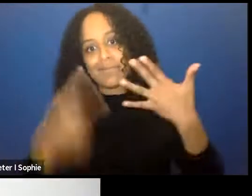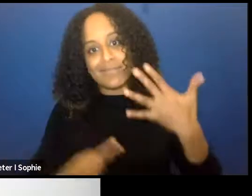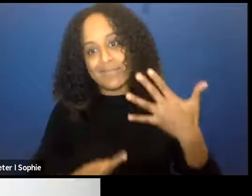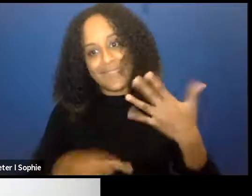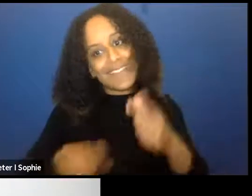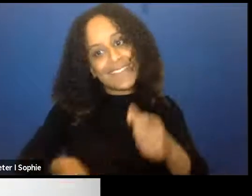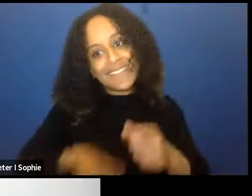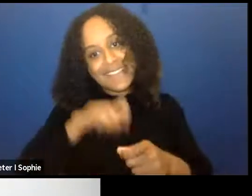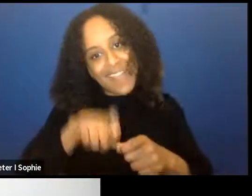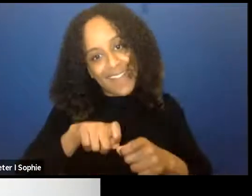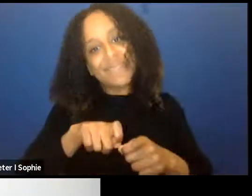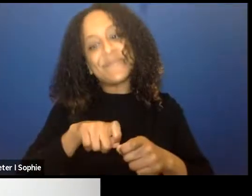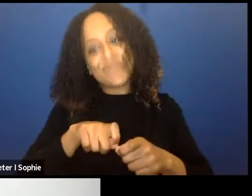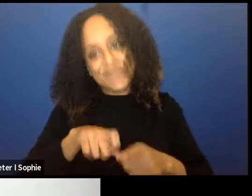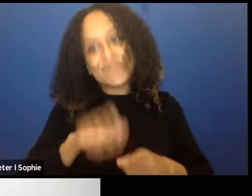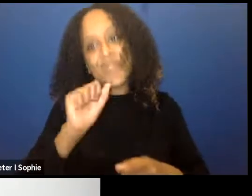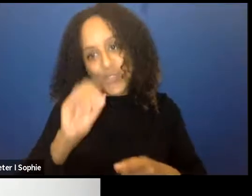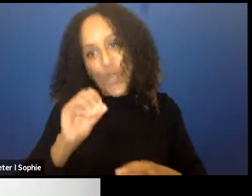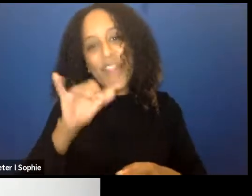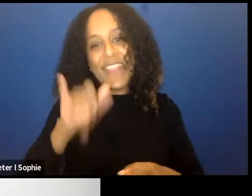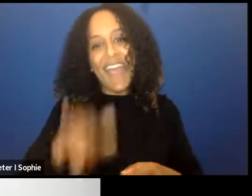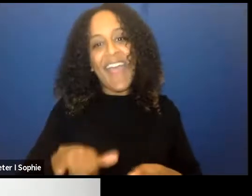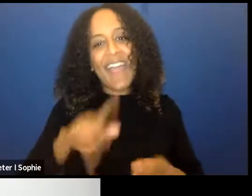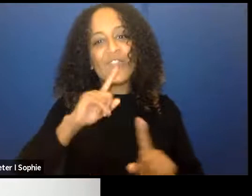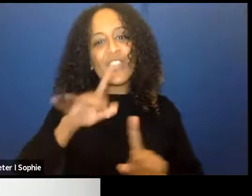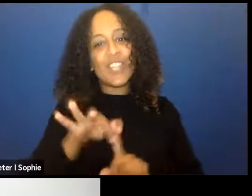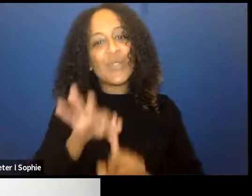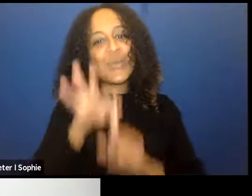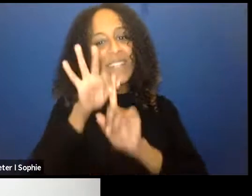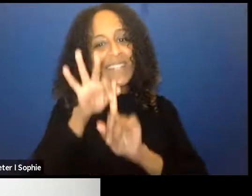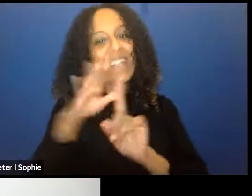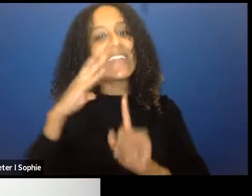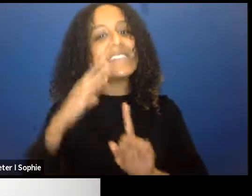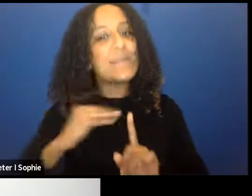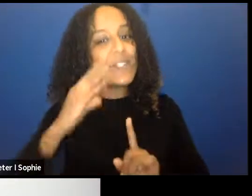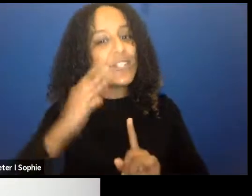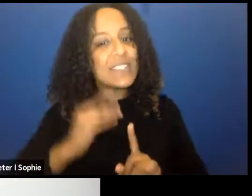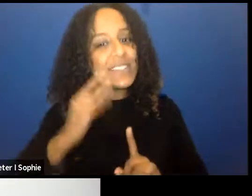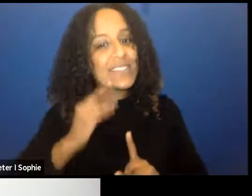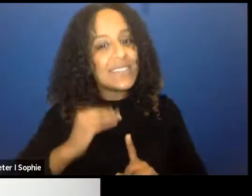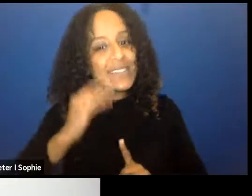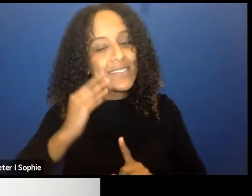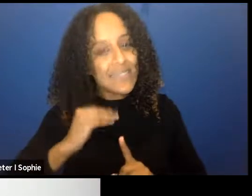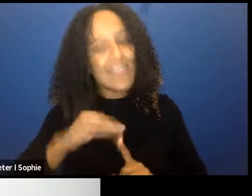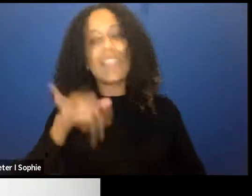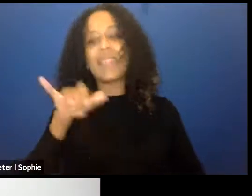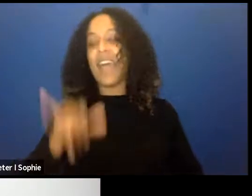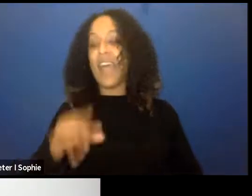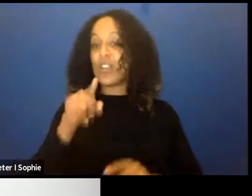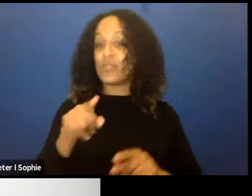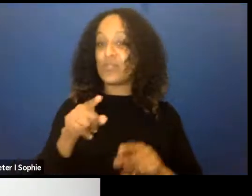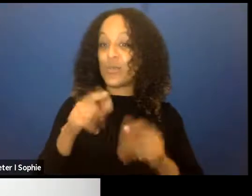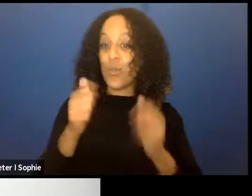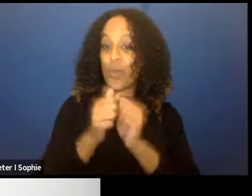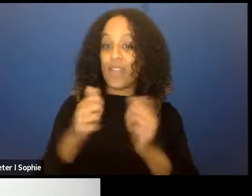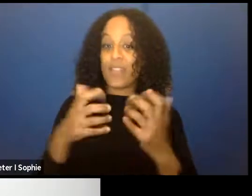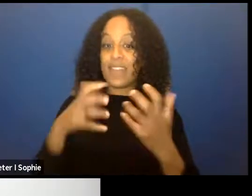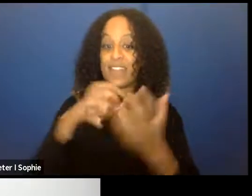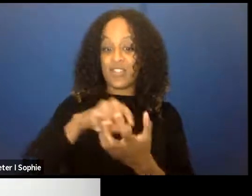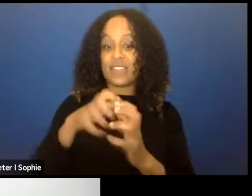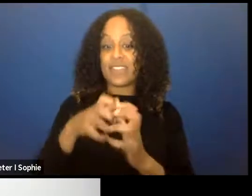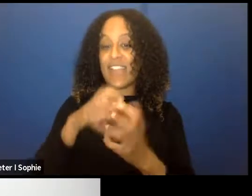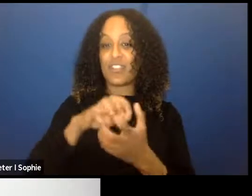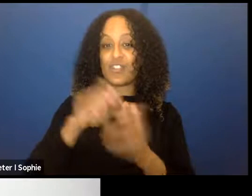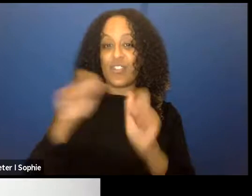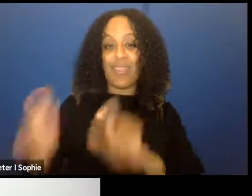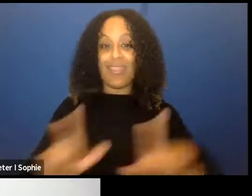Exactly. Yeah. Yeah. And it's that really unique experience that, like you said, with that intersectional lens as people